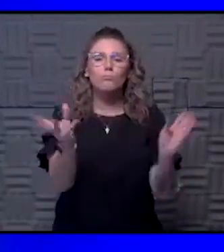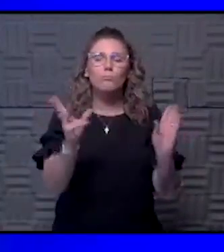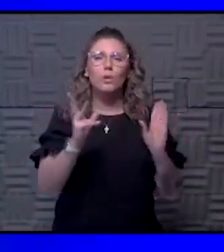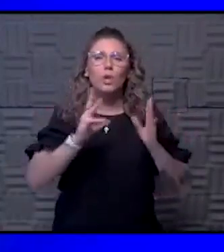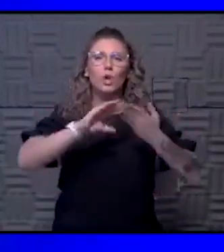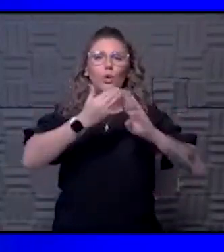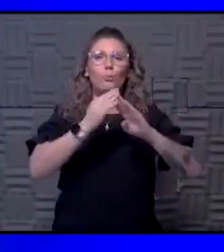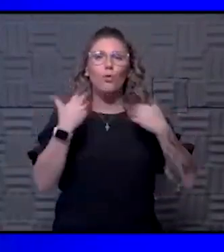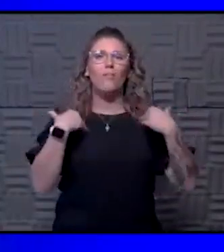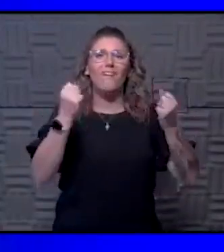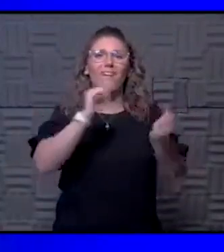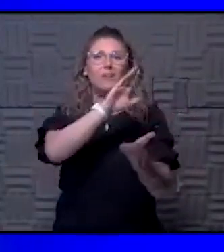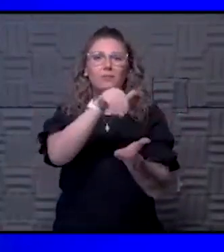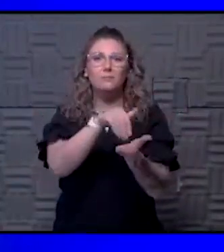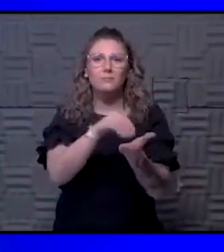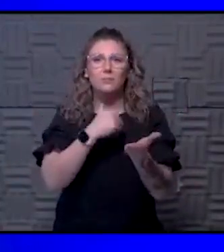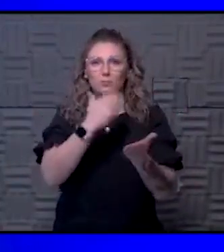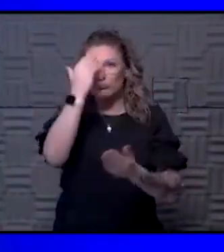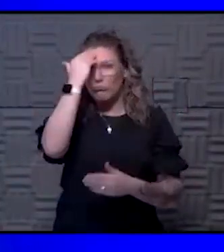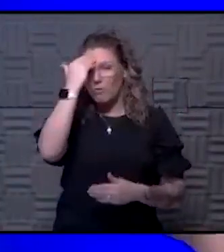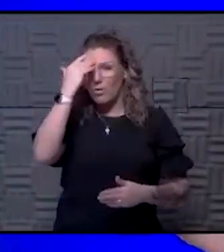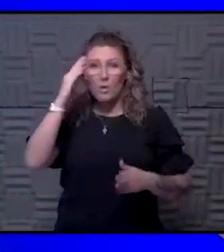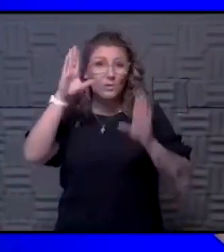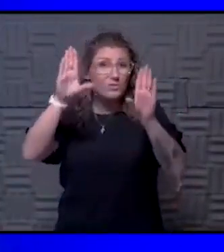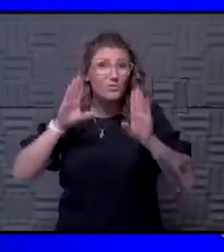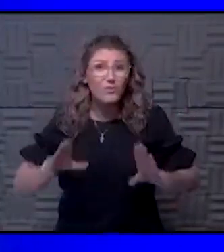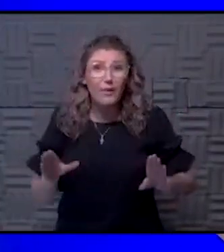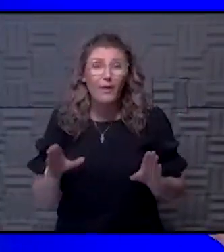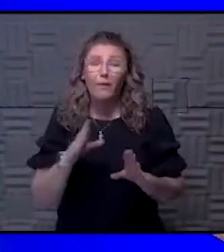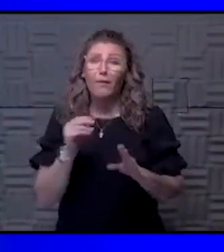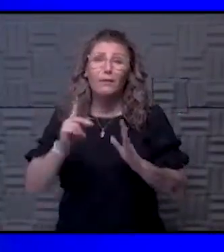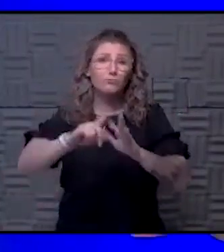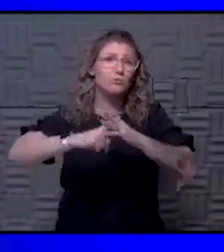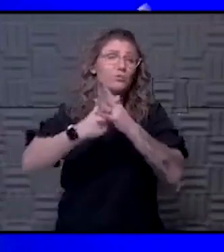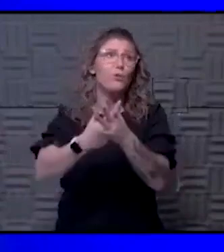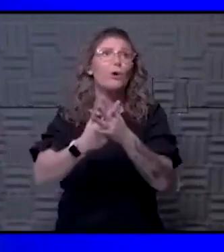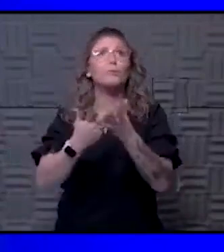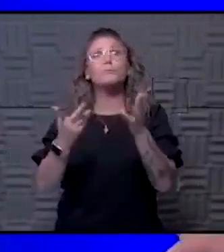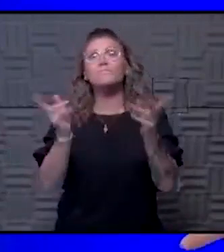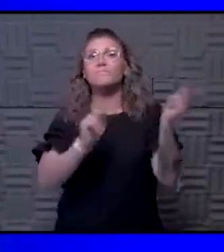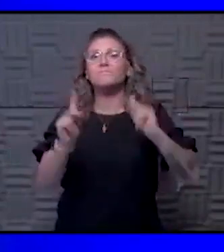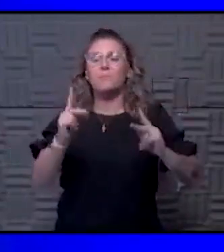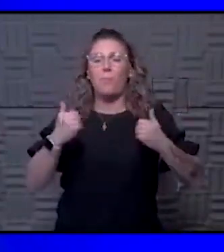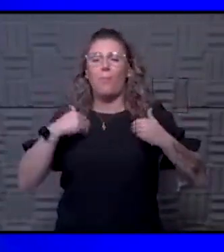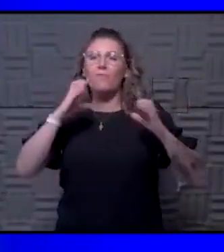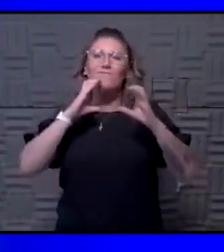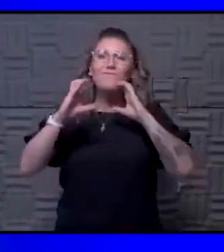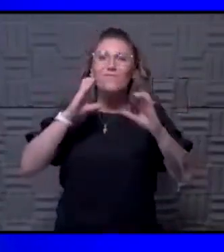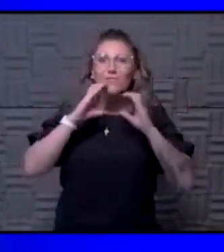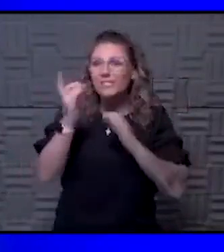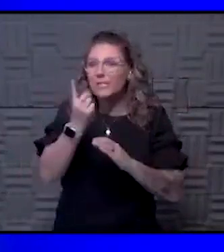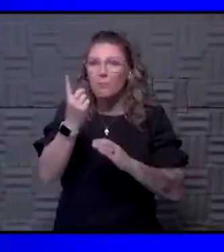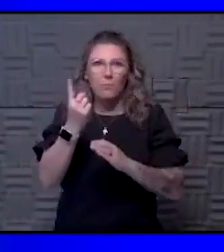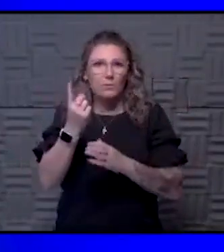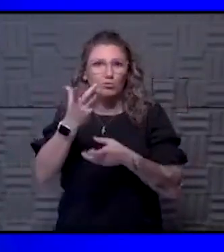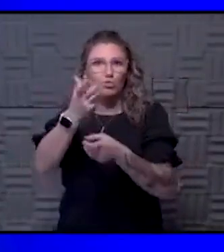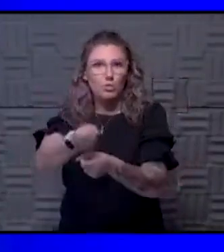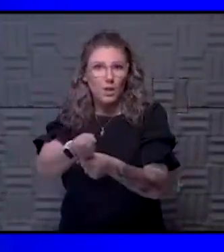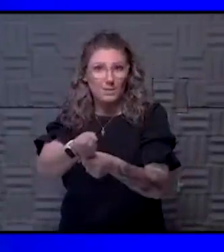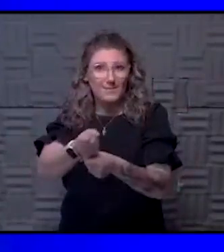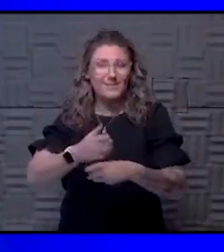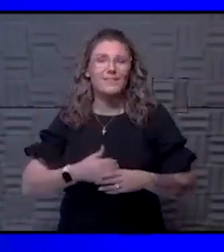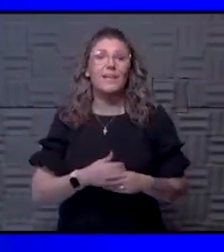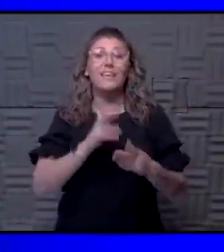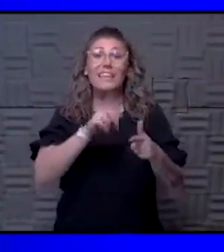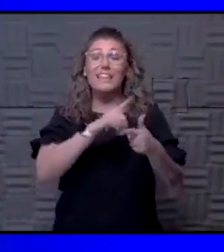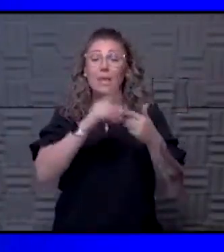health centers, which we also know are great. And it starts to get at that. People can have conversations with someone they trust. But